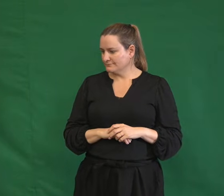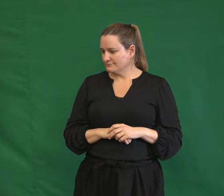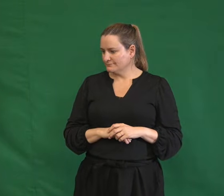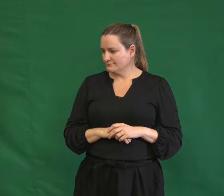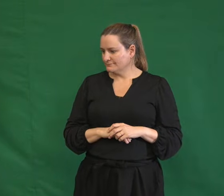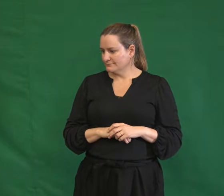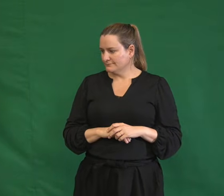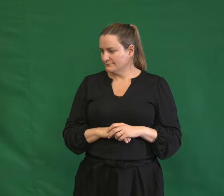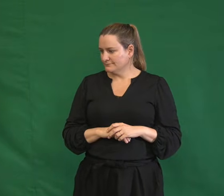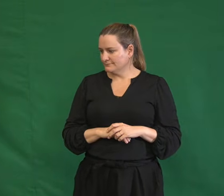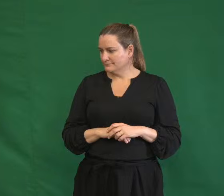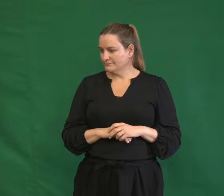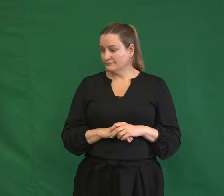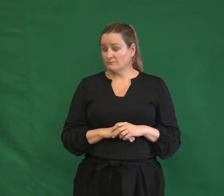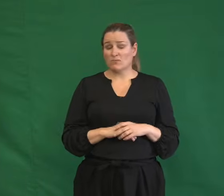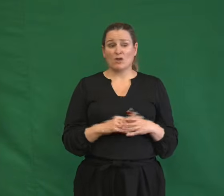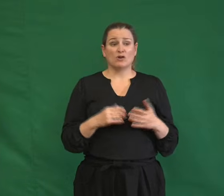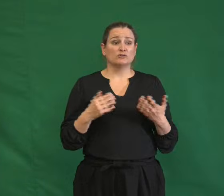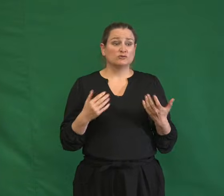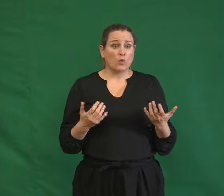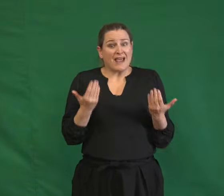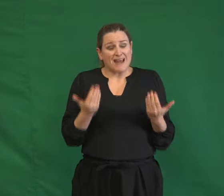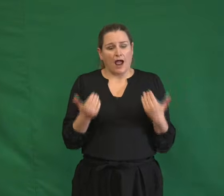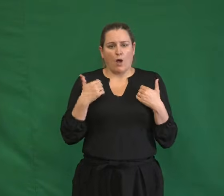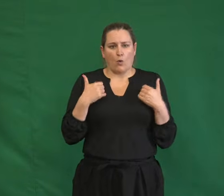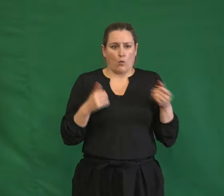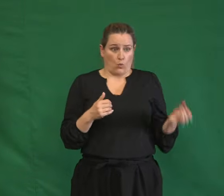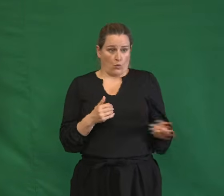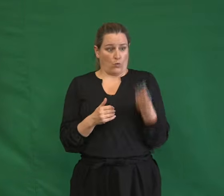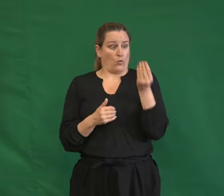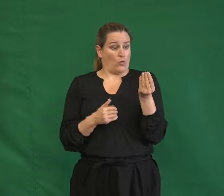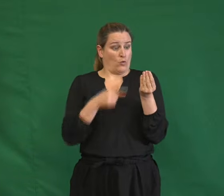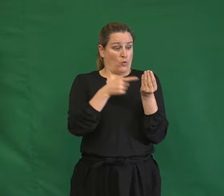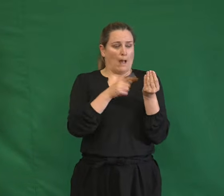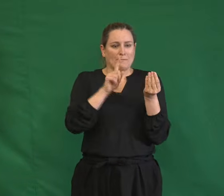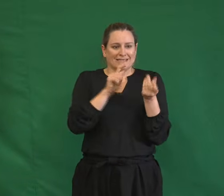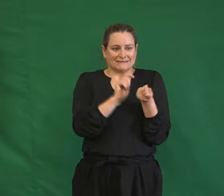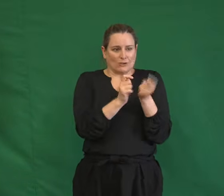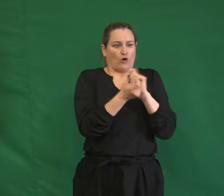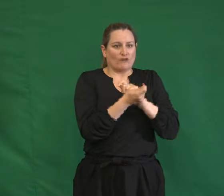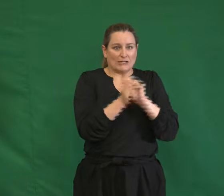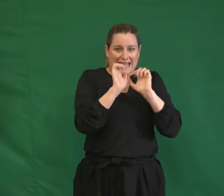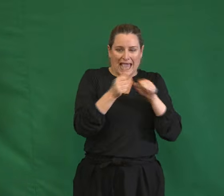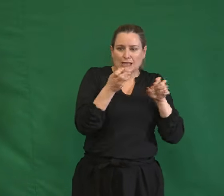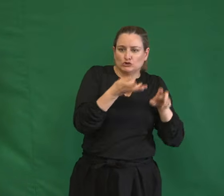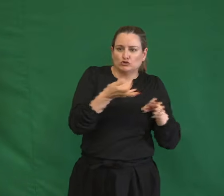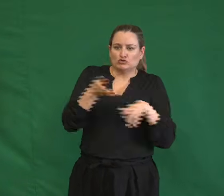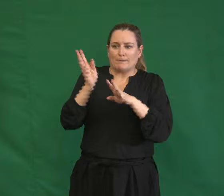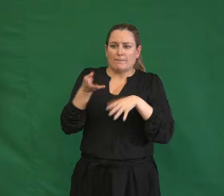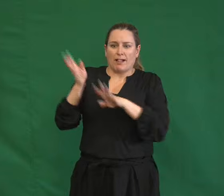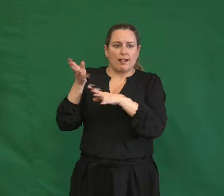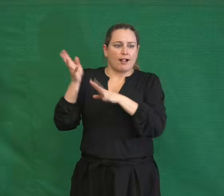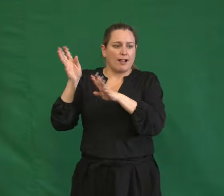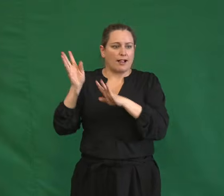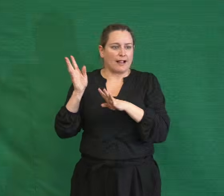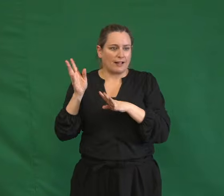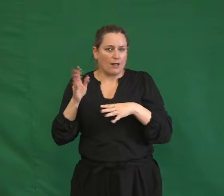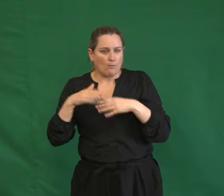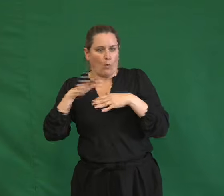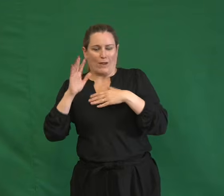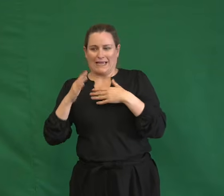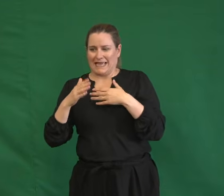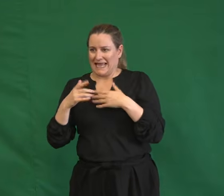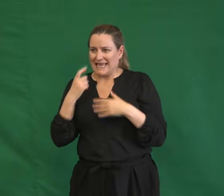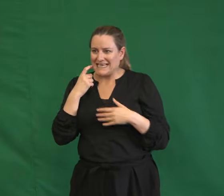So we've learned how to work with the streamable files, how to think of how can one make things mobile friendly so that you